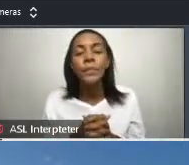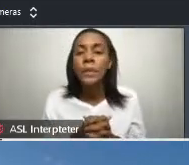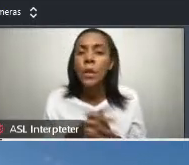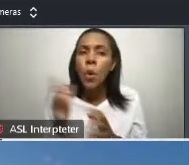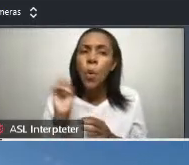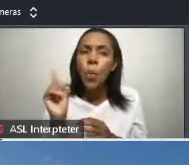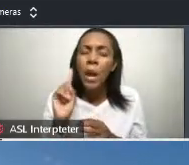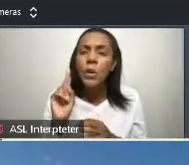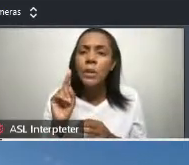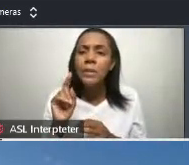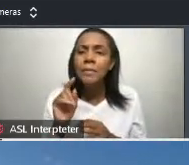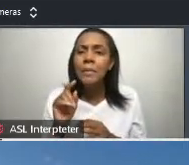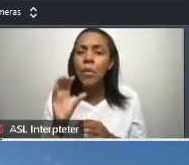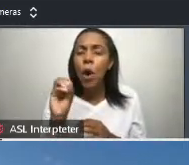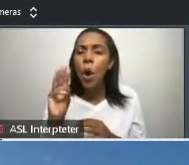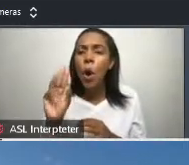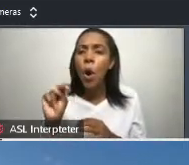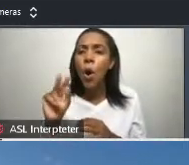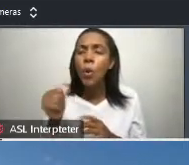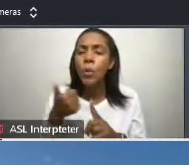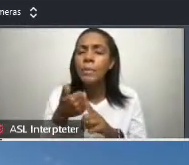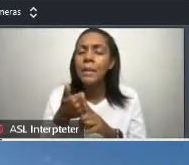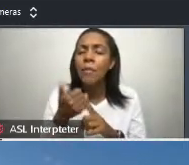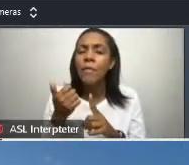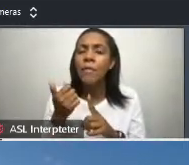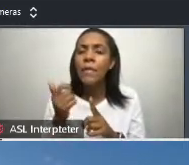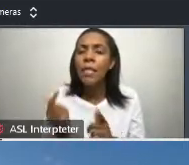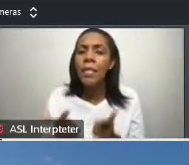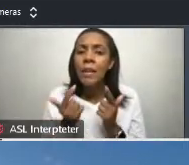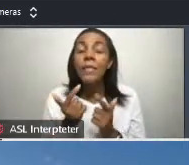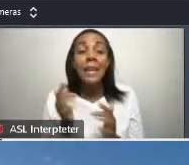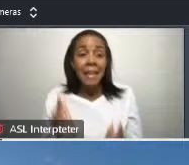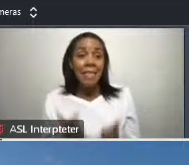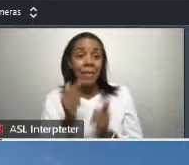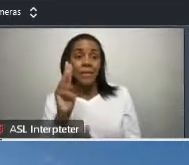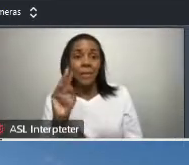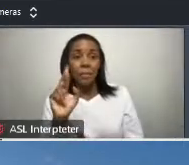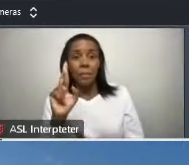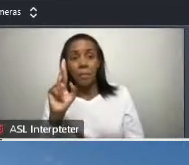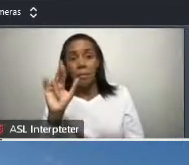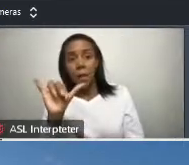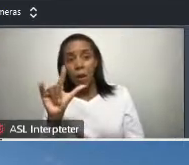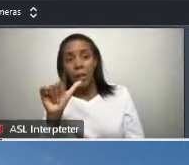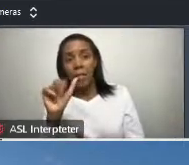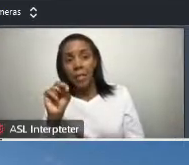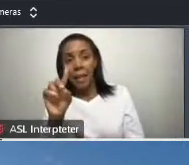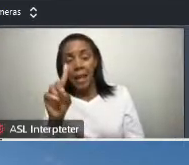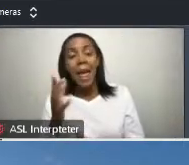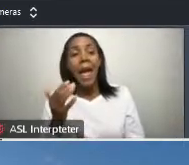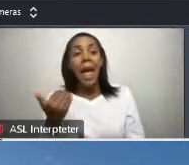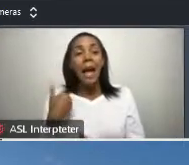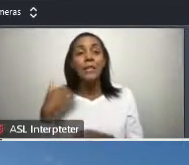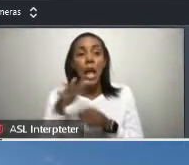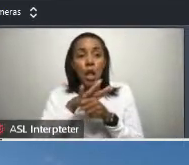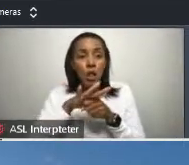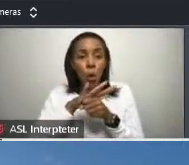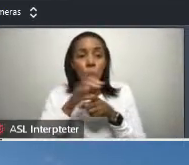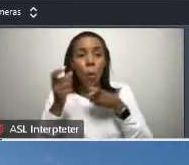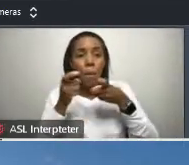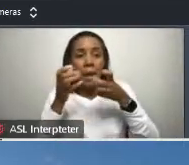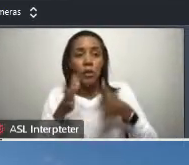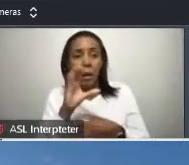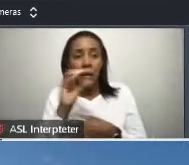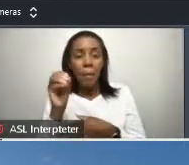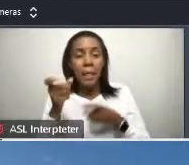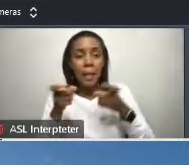owner located? He lives in Maryland. He has a local management company that manages this.